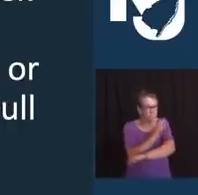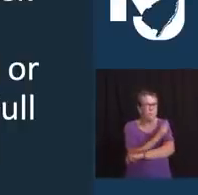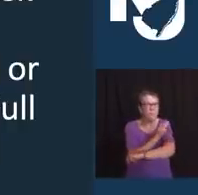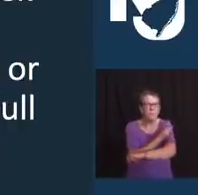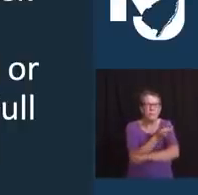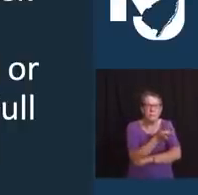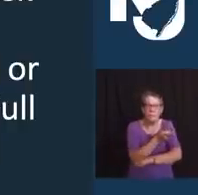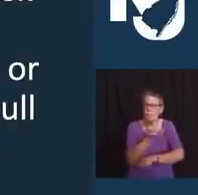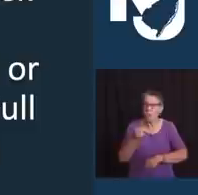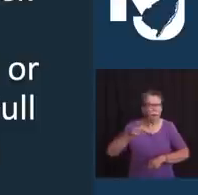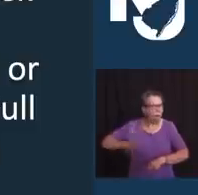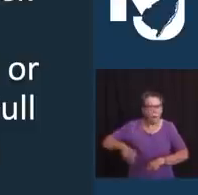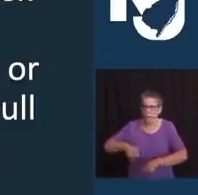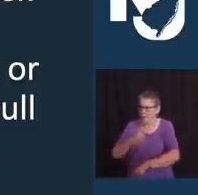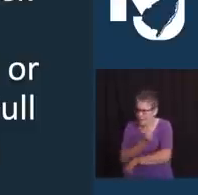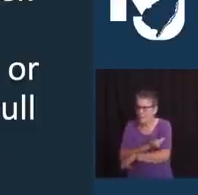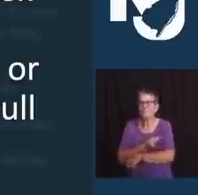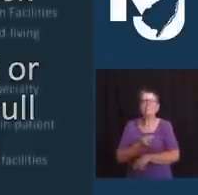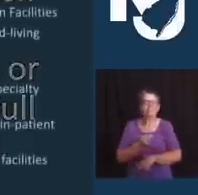this worker population.